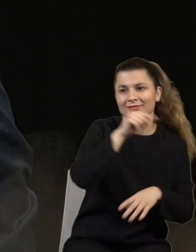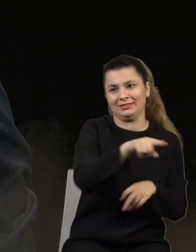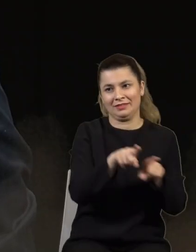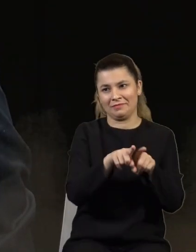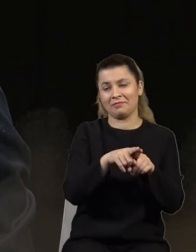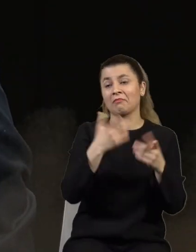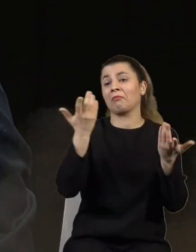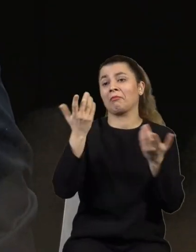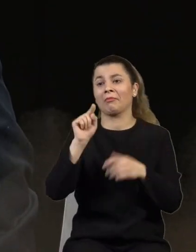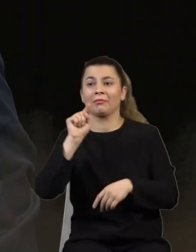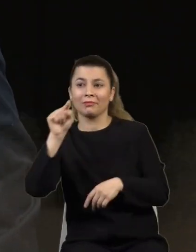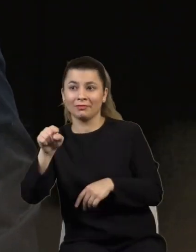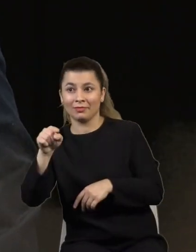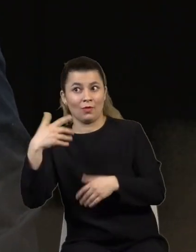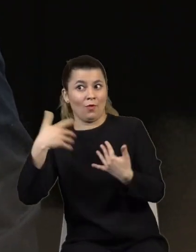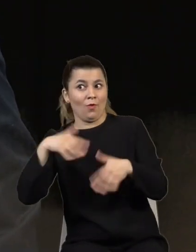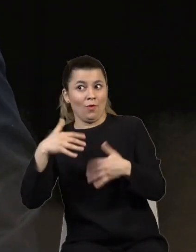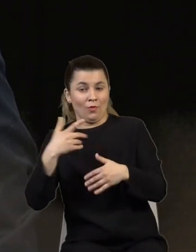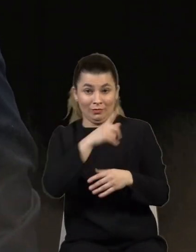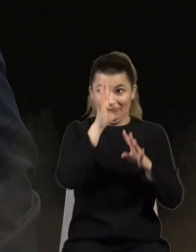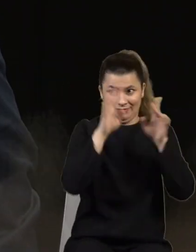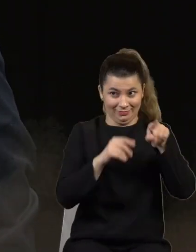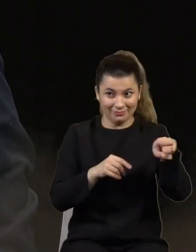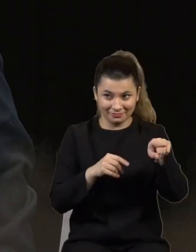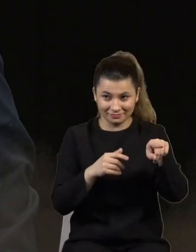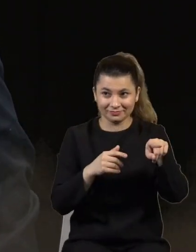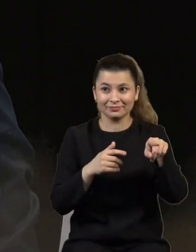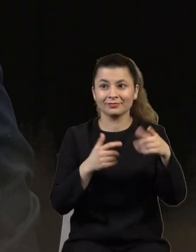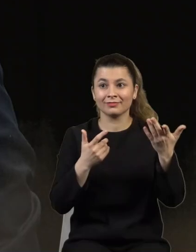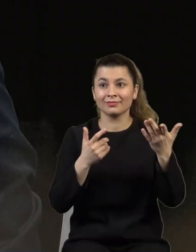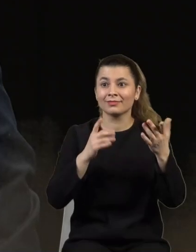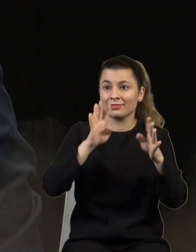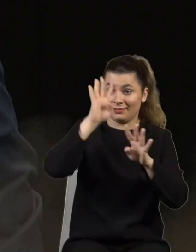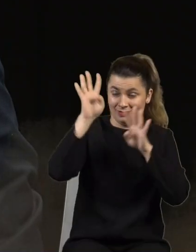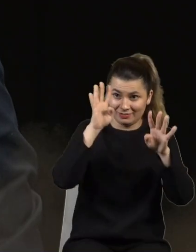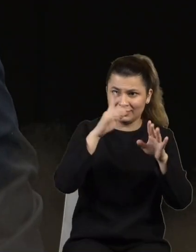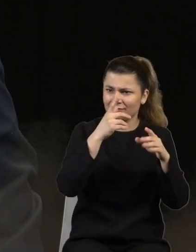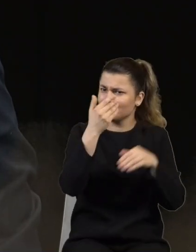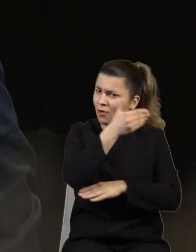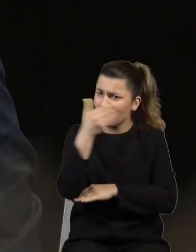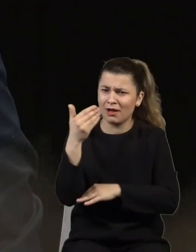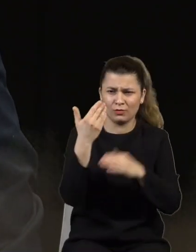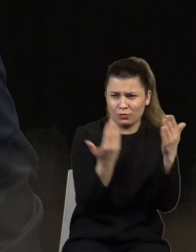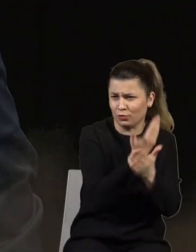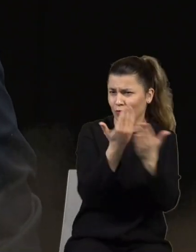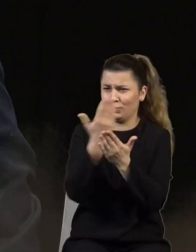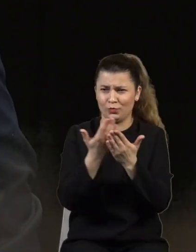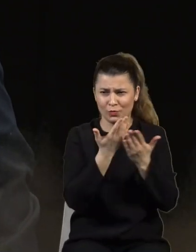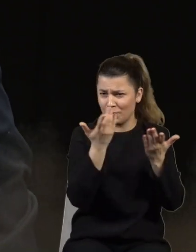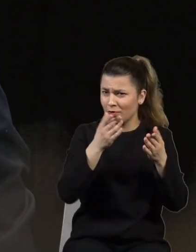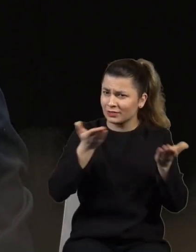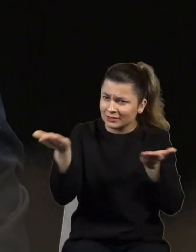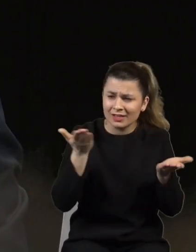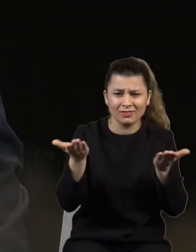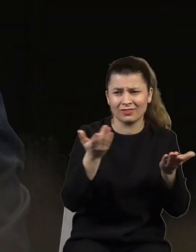innovation, entrepreneurship. So I have two ideas in mind answering your question. First idea that